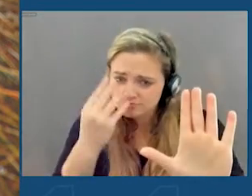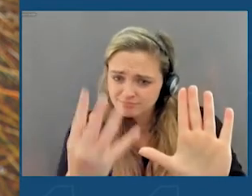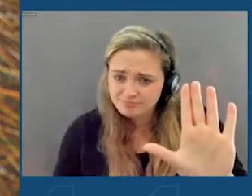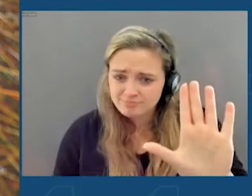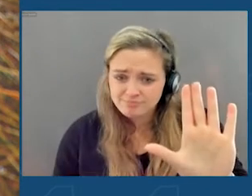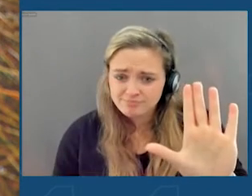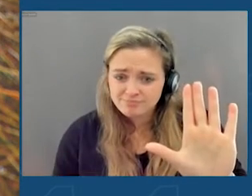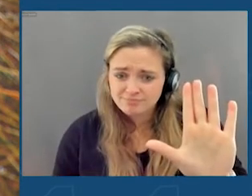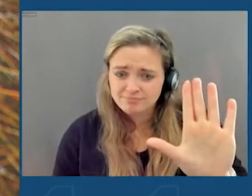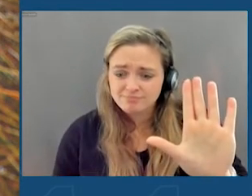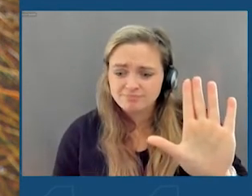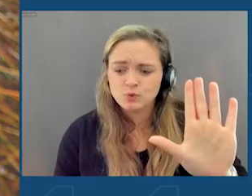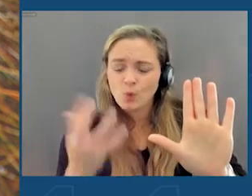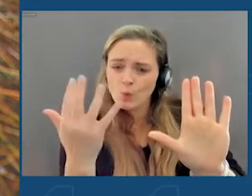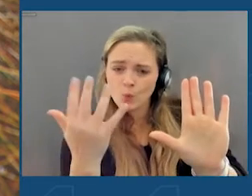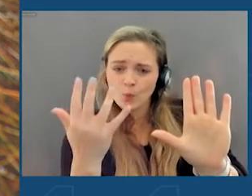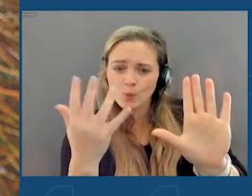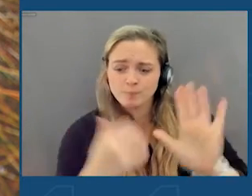hold tight.